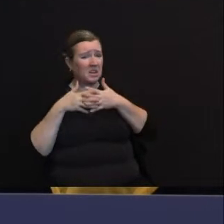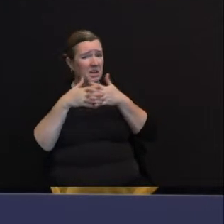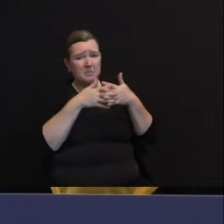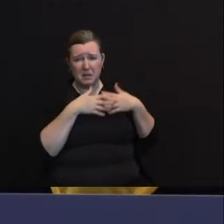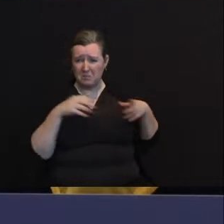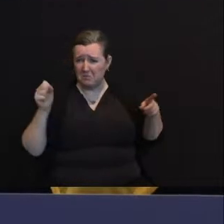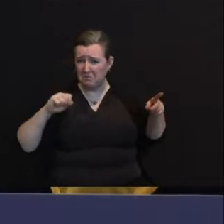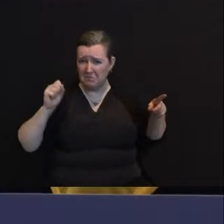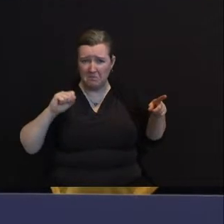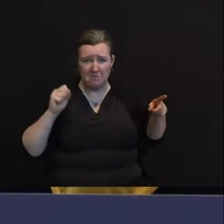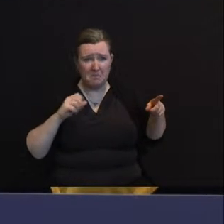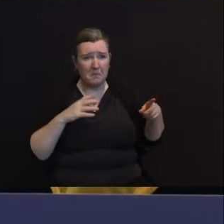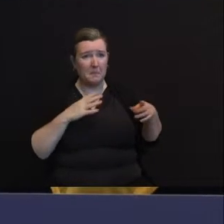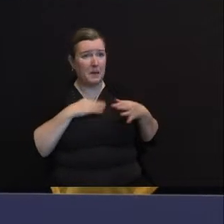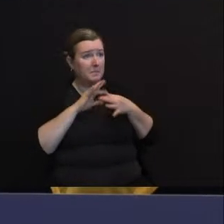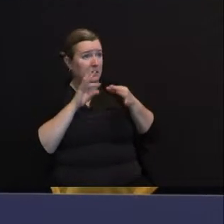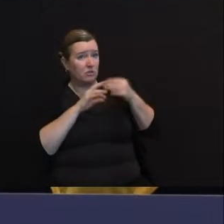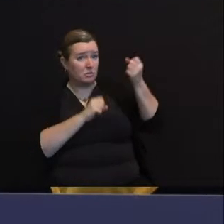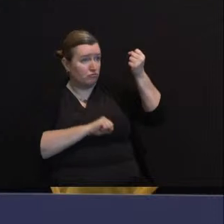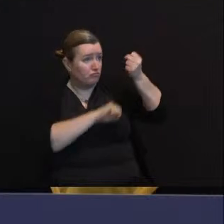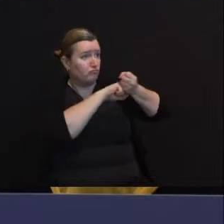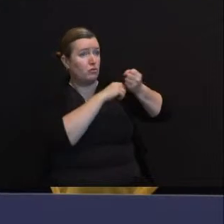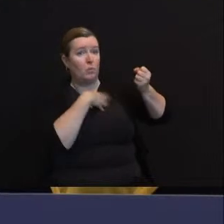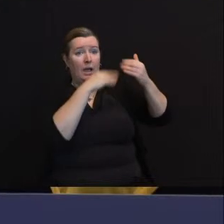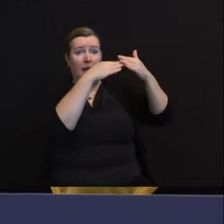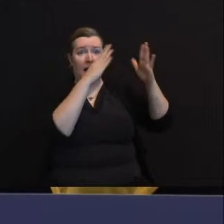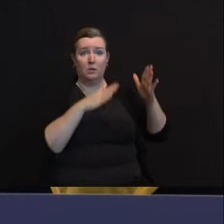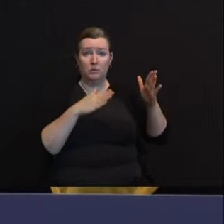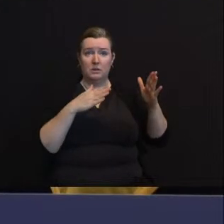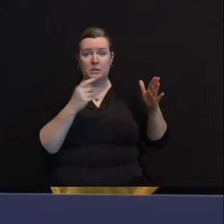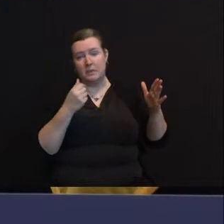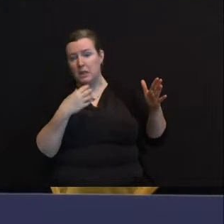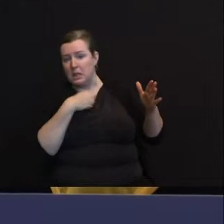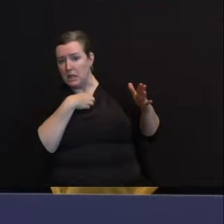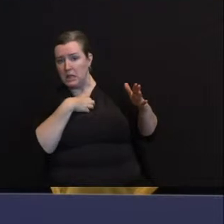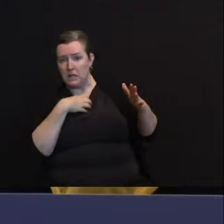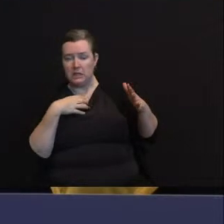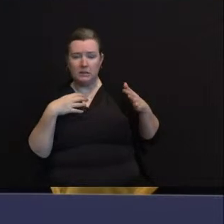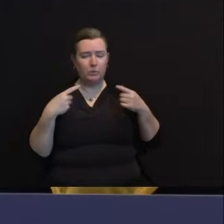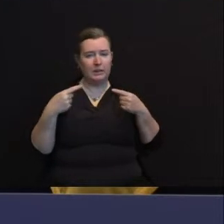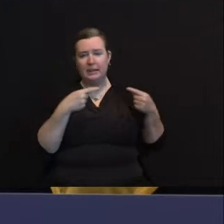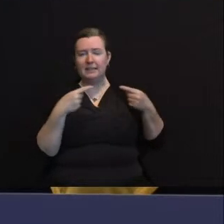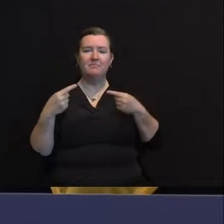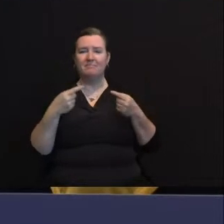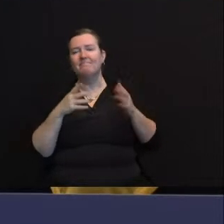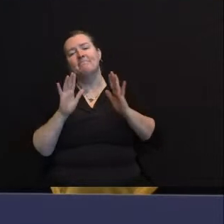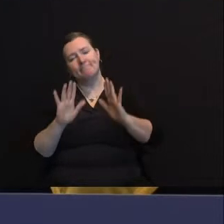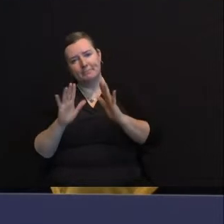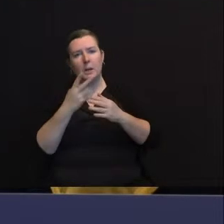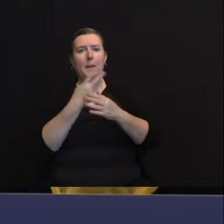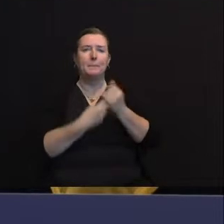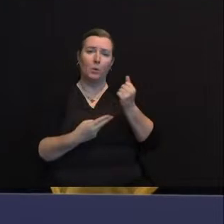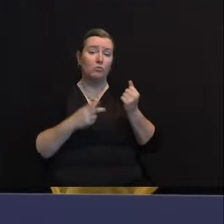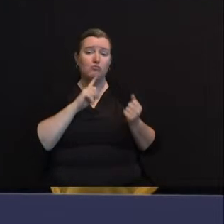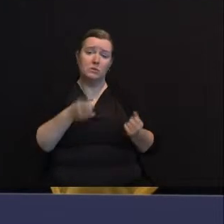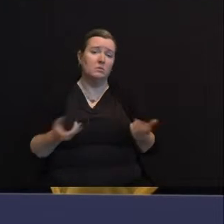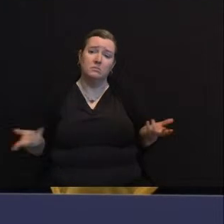those statements, which may seem a little bit at odds with each other, are both true, and I will stand by them.